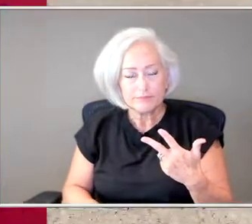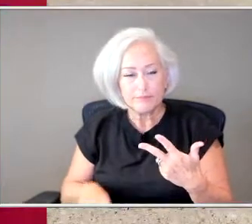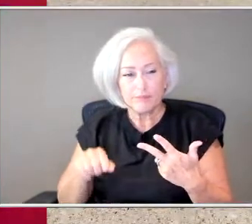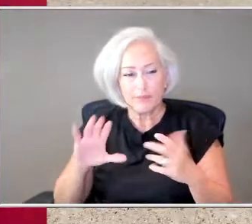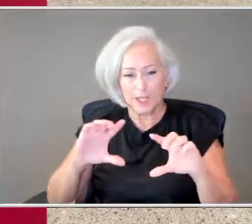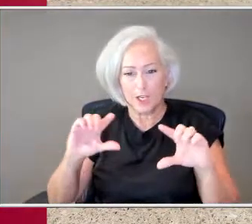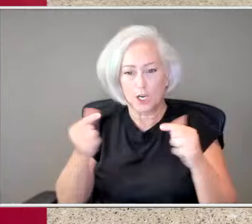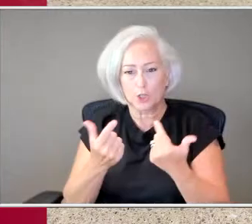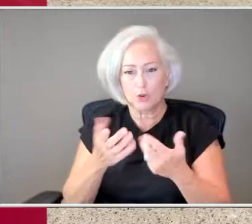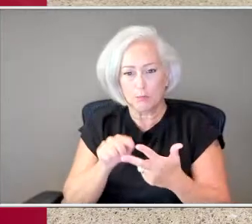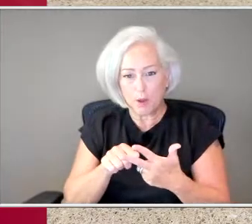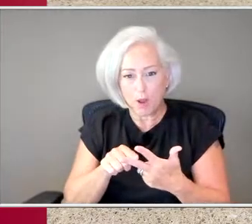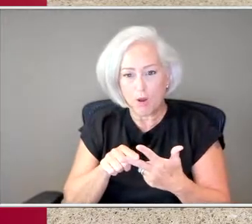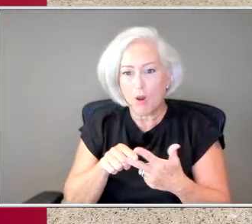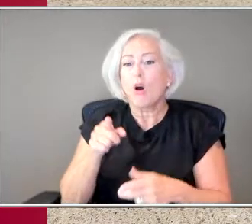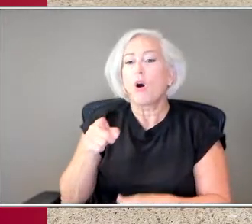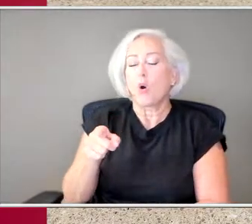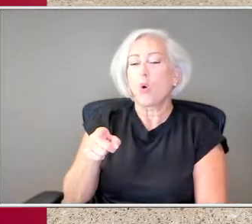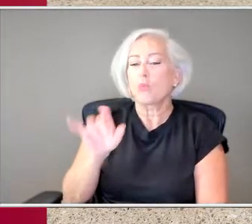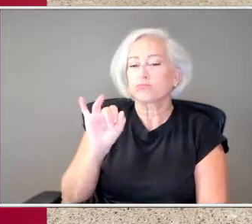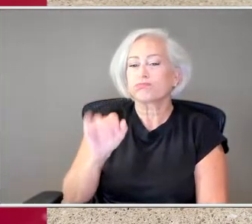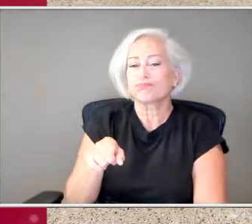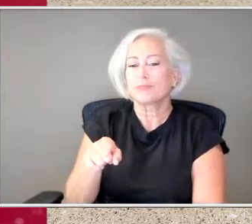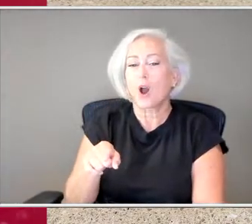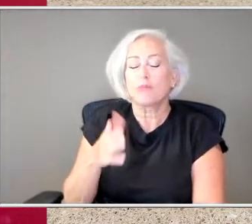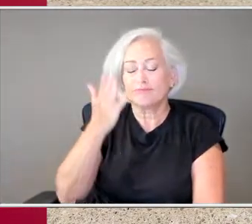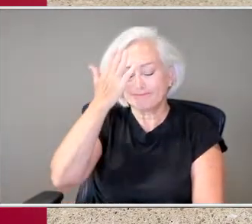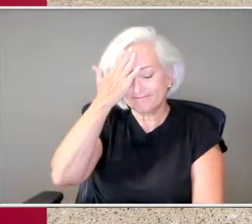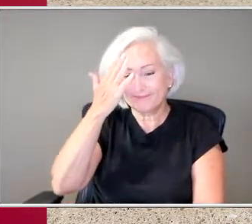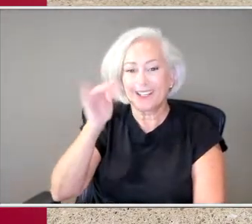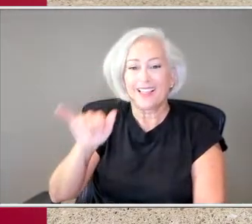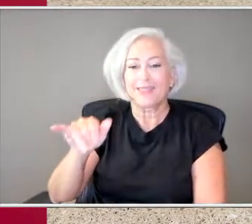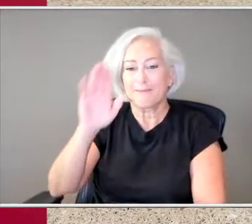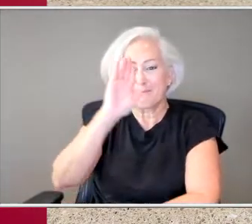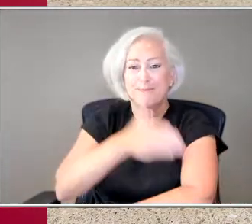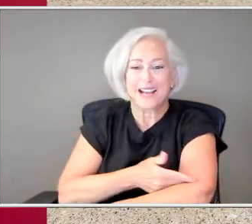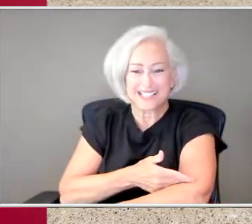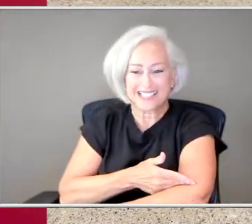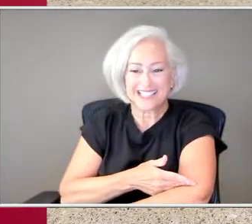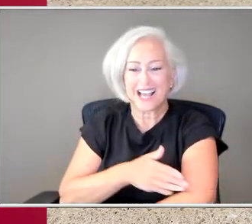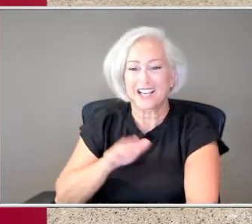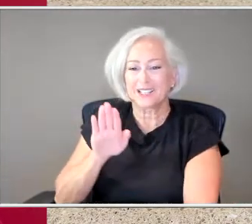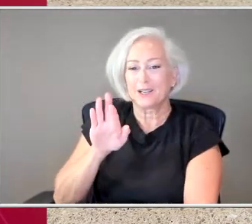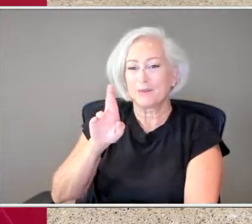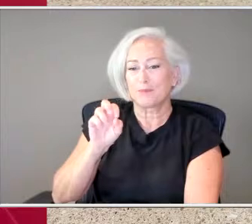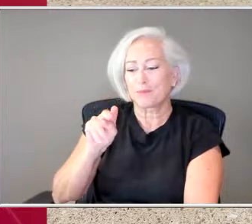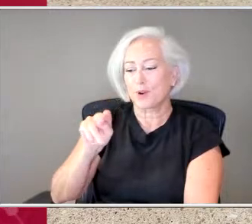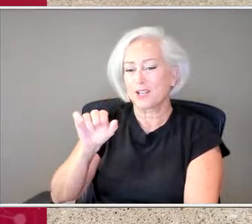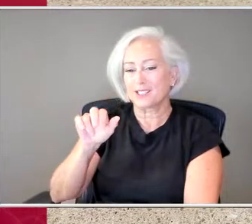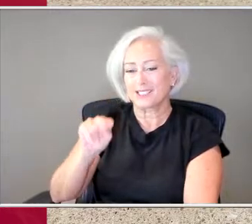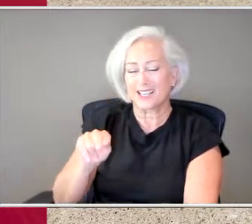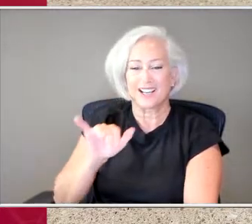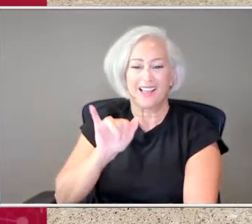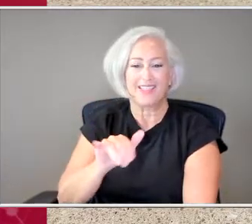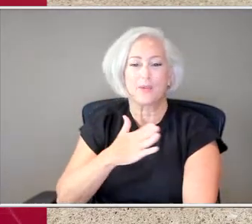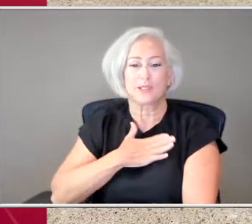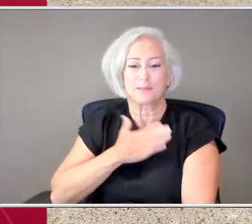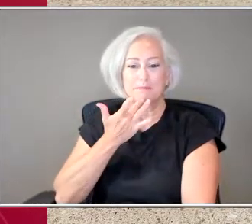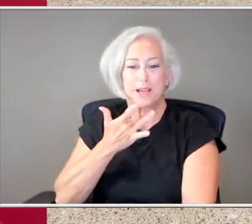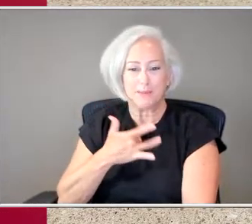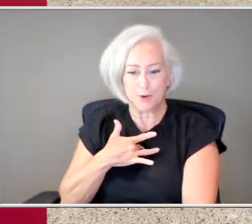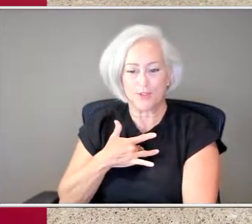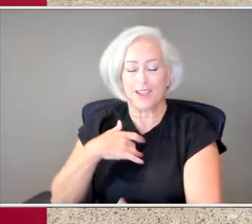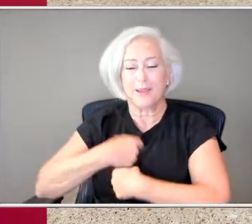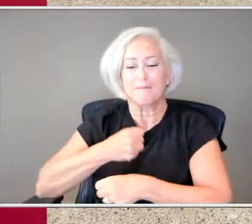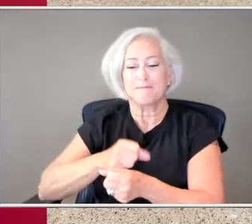kids. another one? Let me Yeah, there see. you go. And it looks Oh, like that's there. my son. That's Okay, my your son son. Bronson. That was for my birthday. They made me cupcakes. Oh,